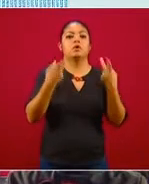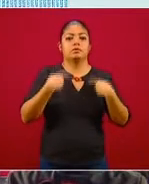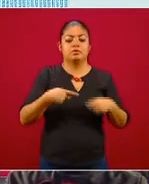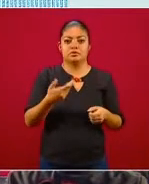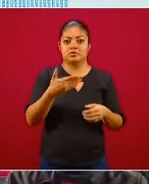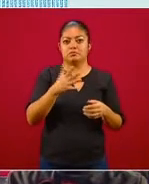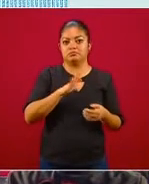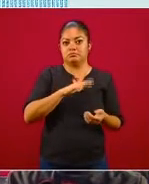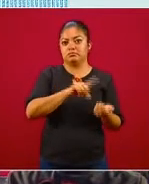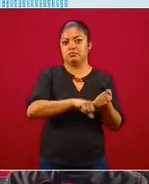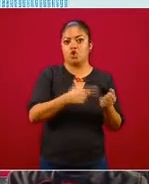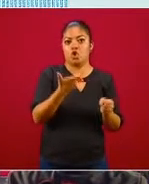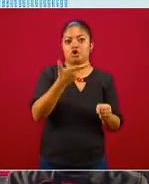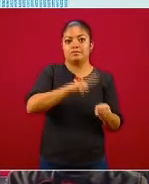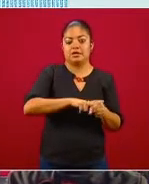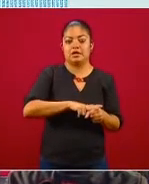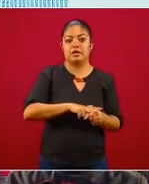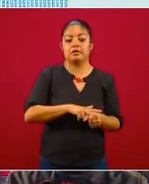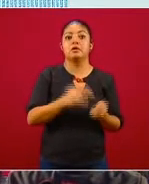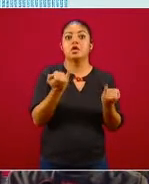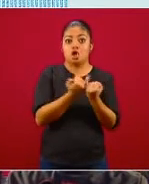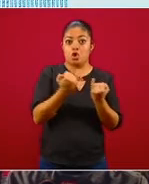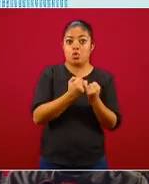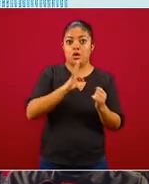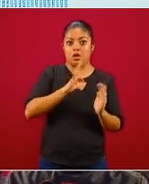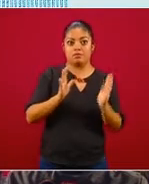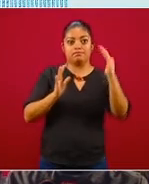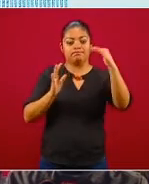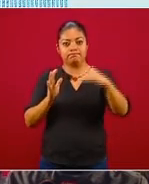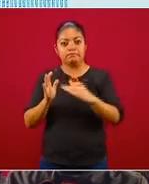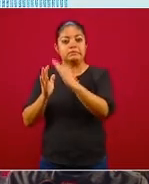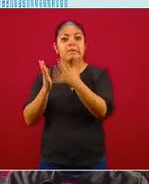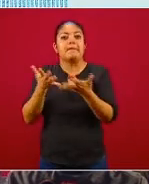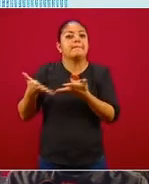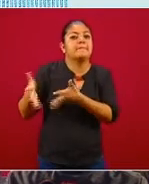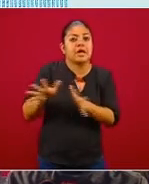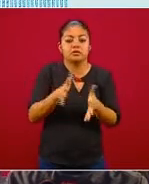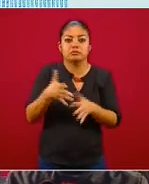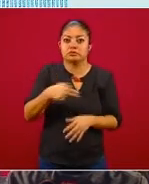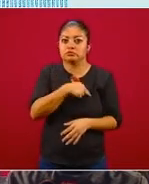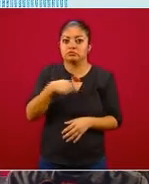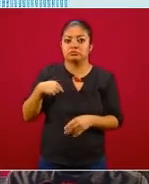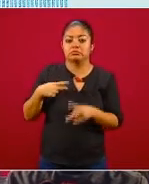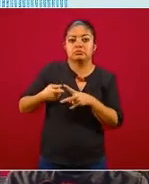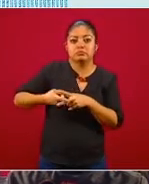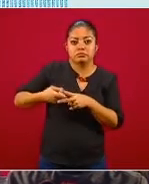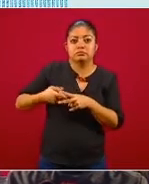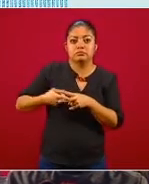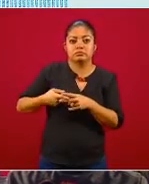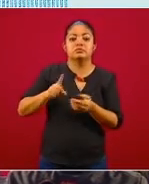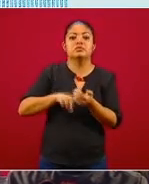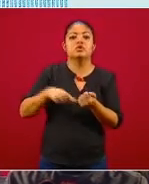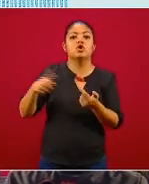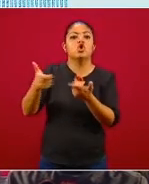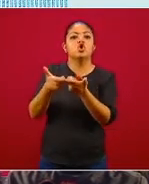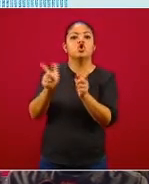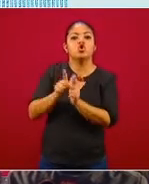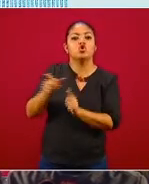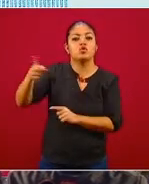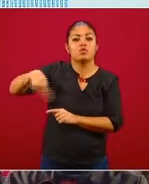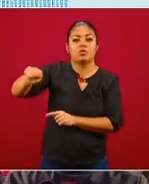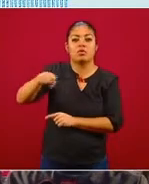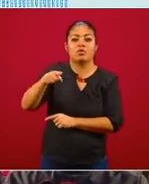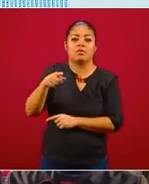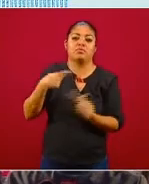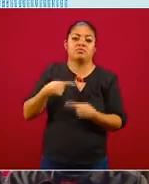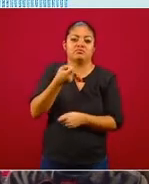is the daily occupancy rate report, and also another important element are